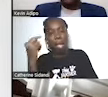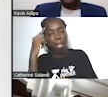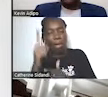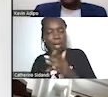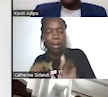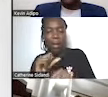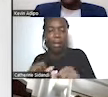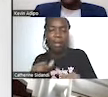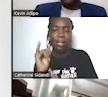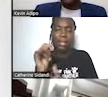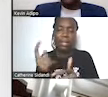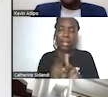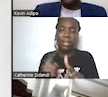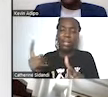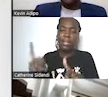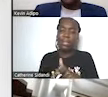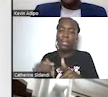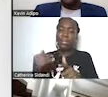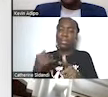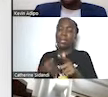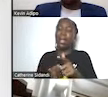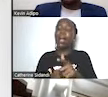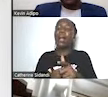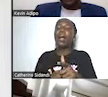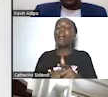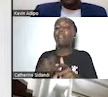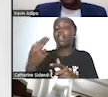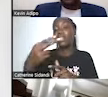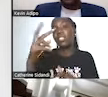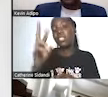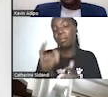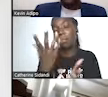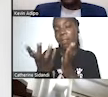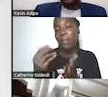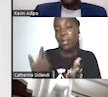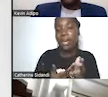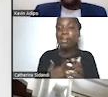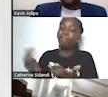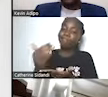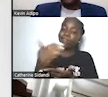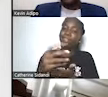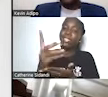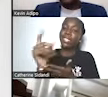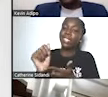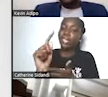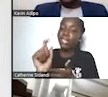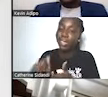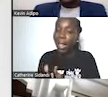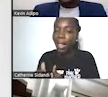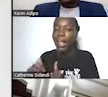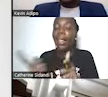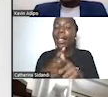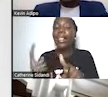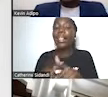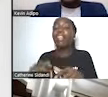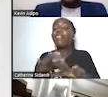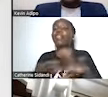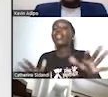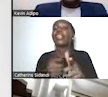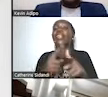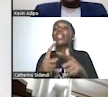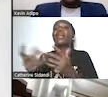because we are in HR and we are always collecting data. Marketing will collect data in the field and bring it. How safe are we with